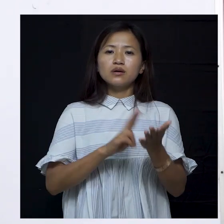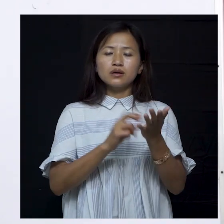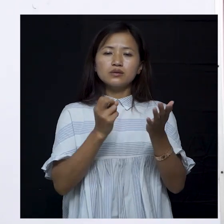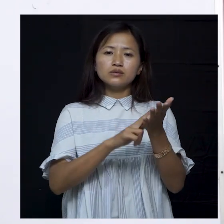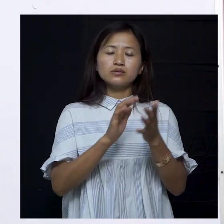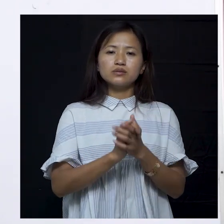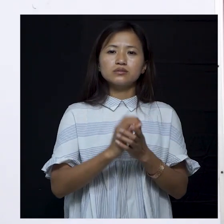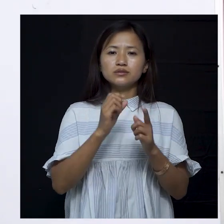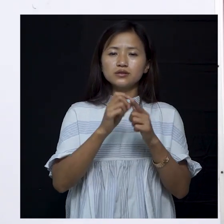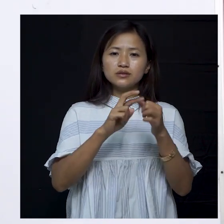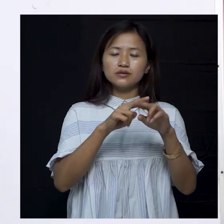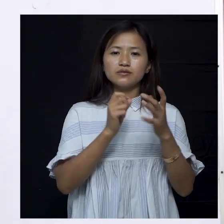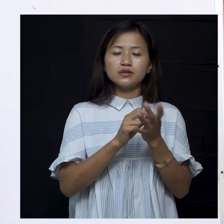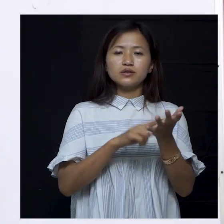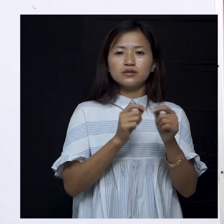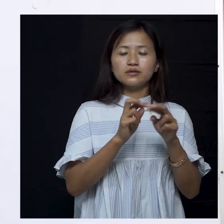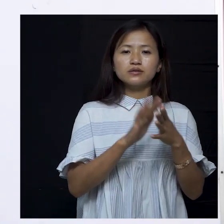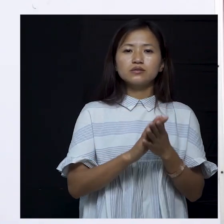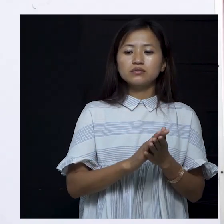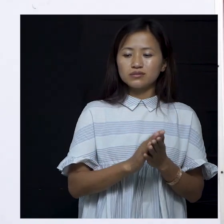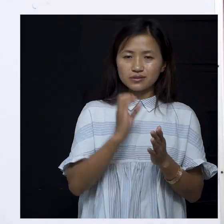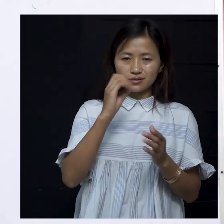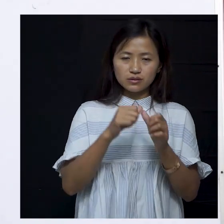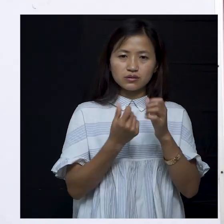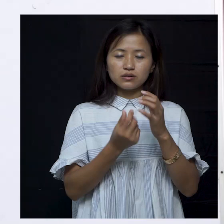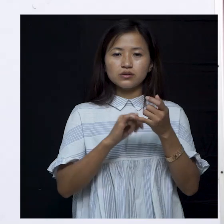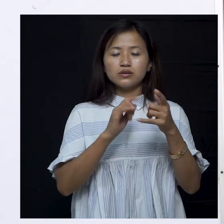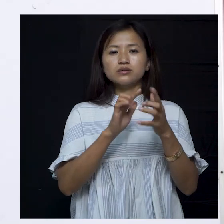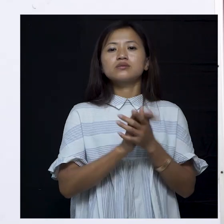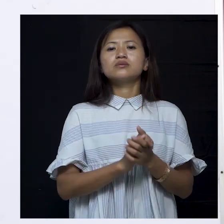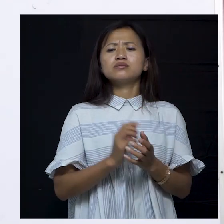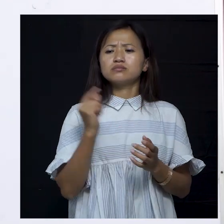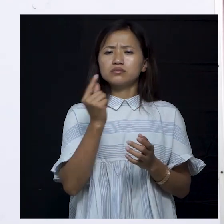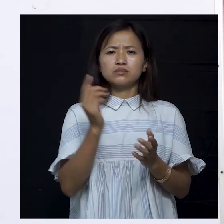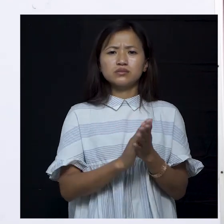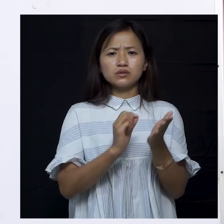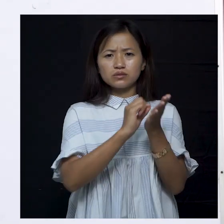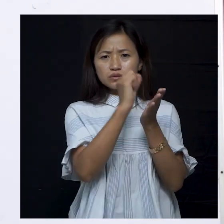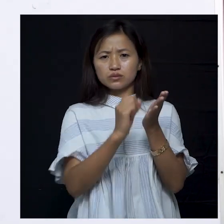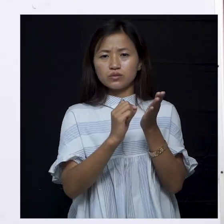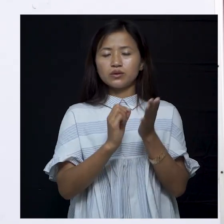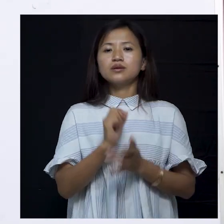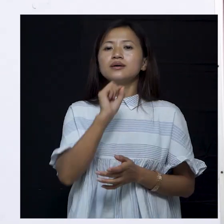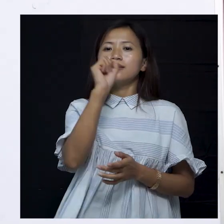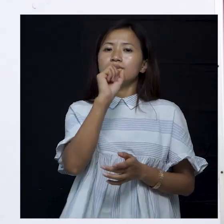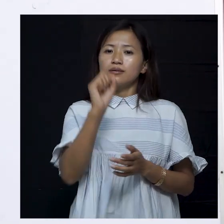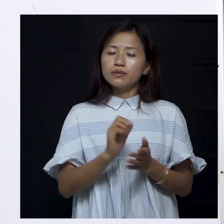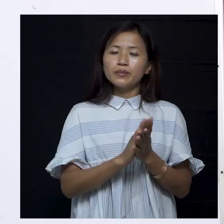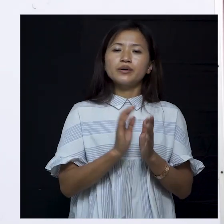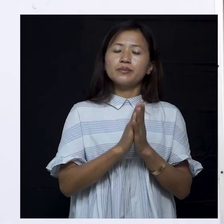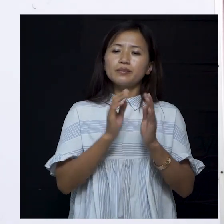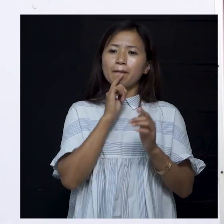non-defining clause, okay? But if it is a defining clause, you cannot use commas there. You just have to go as the